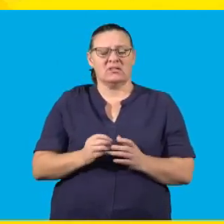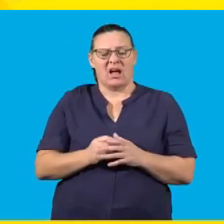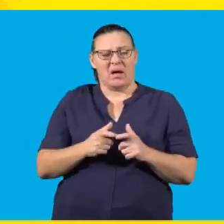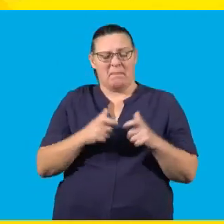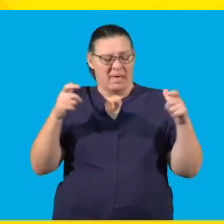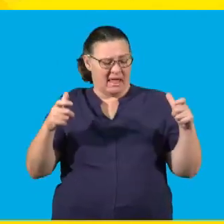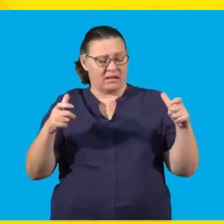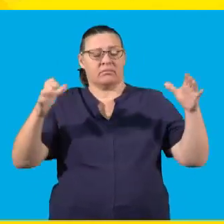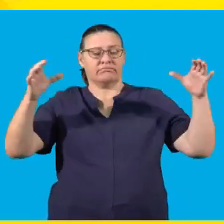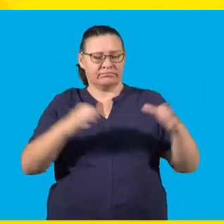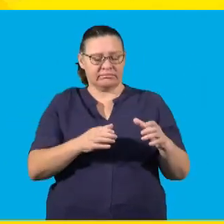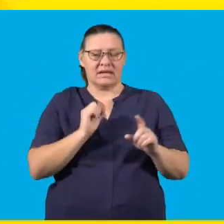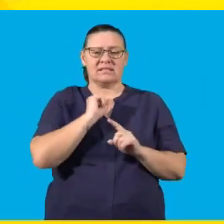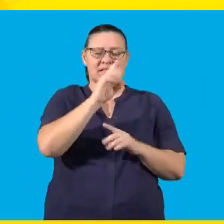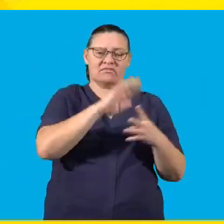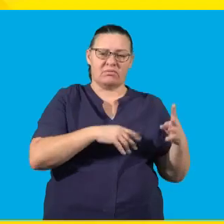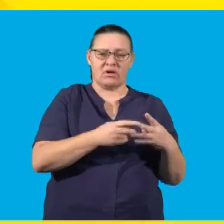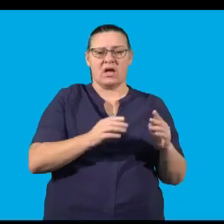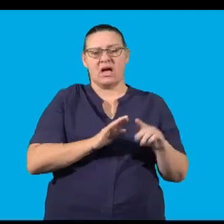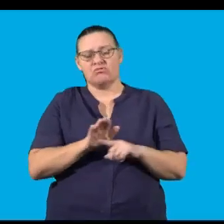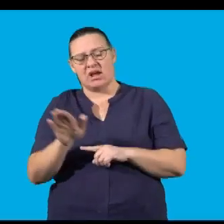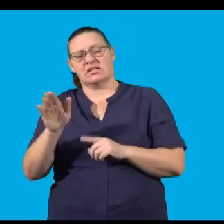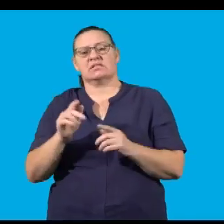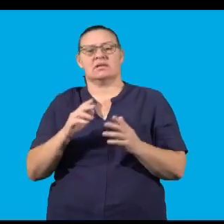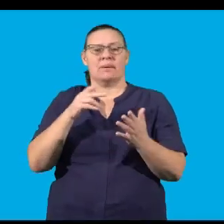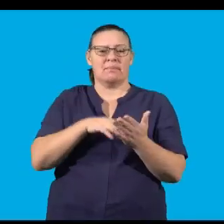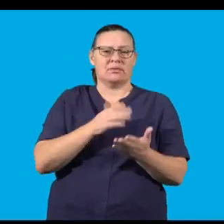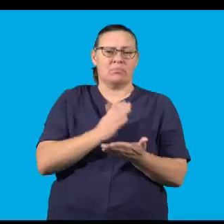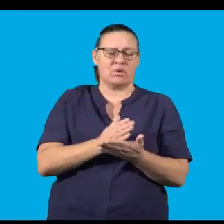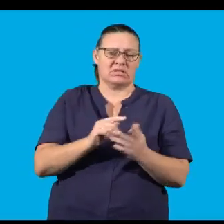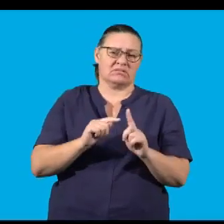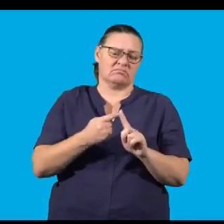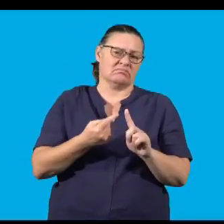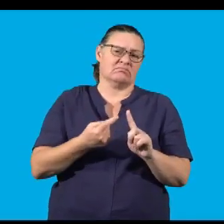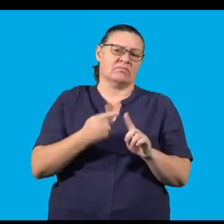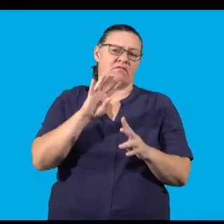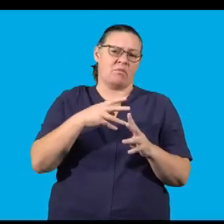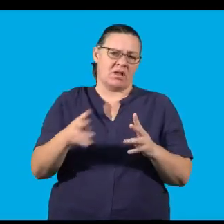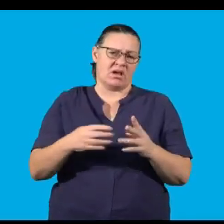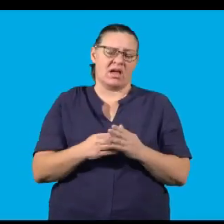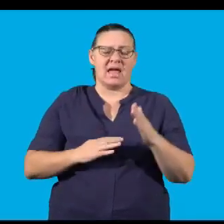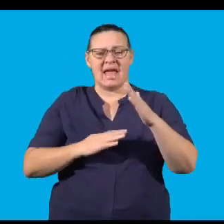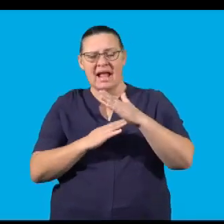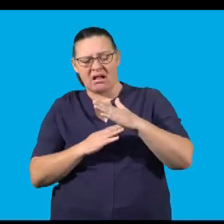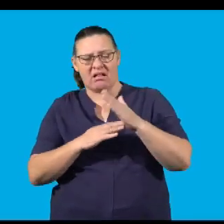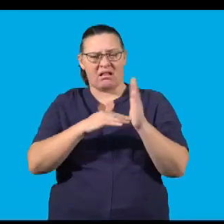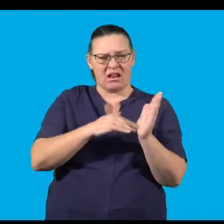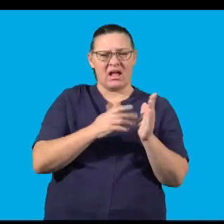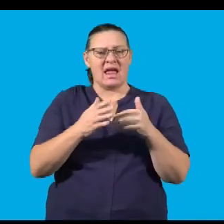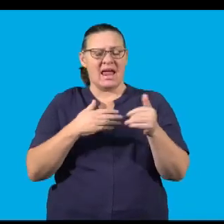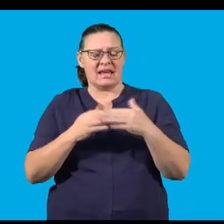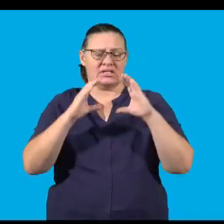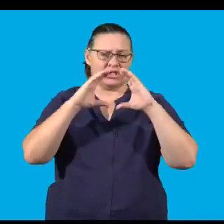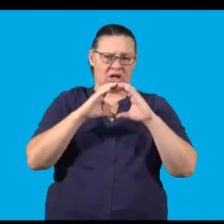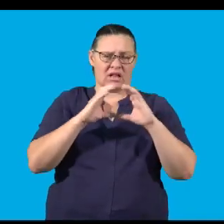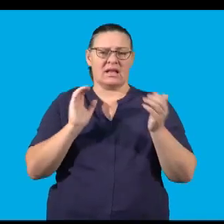big topic. We look at distance formula, gradients, equation of a line, midpoint formula. There's also angle of inclination, equation of any